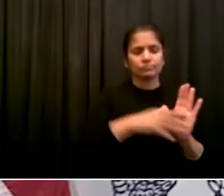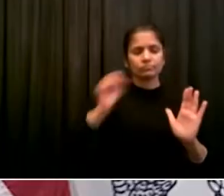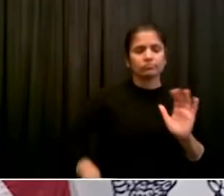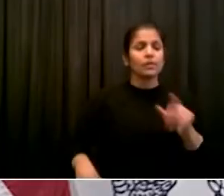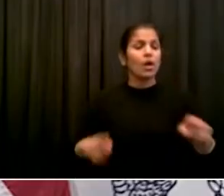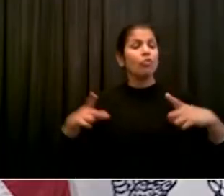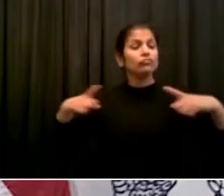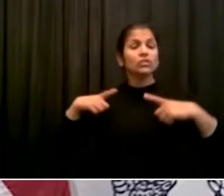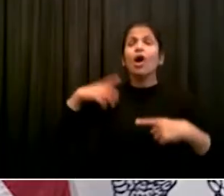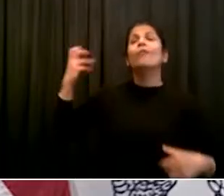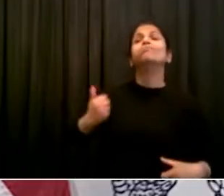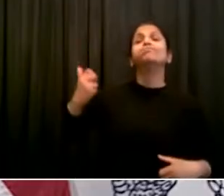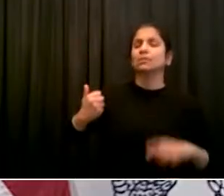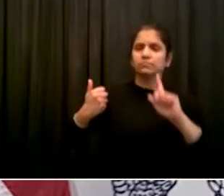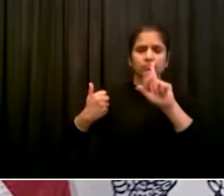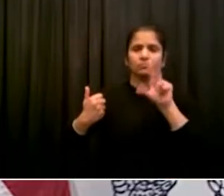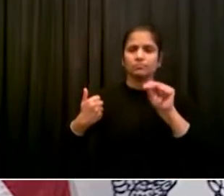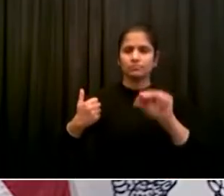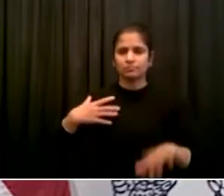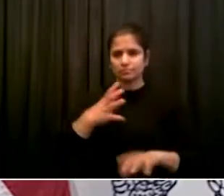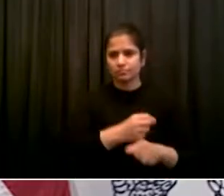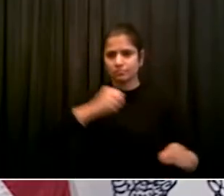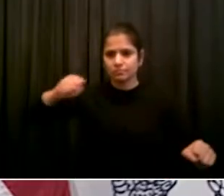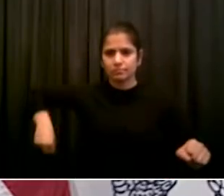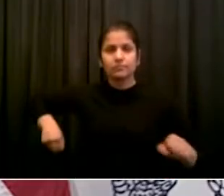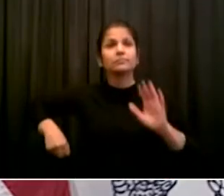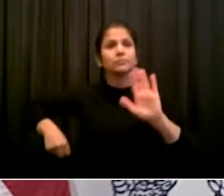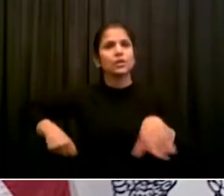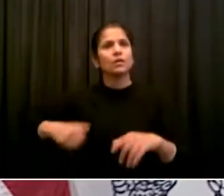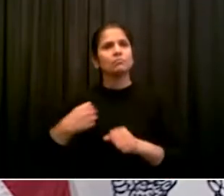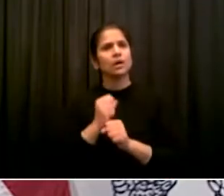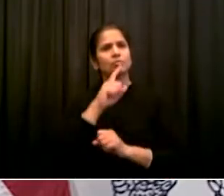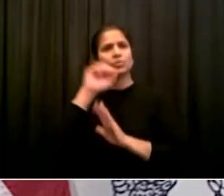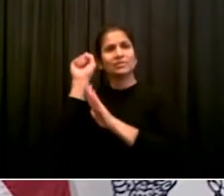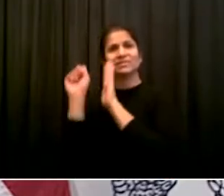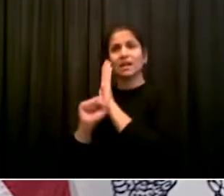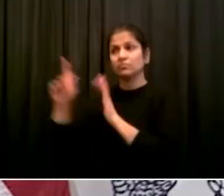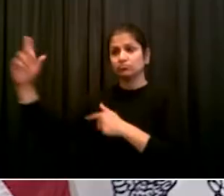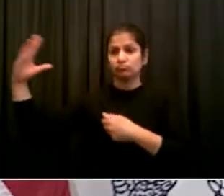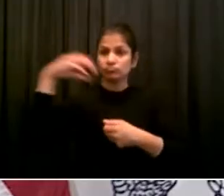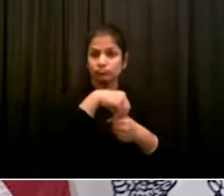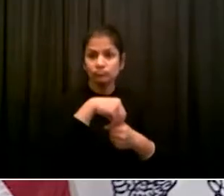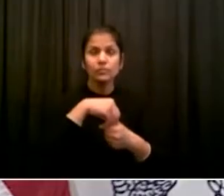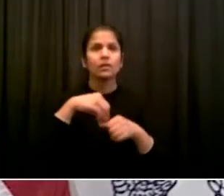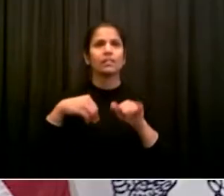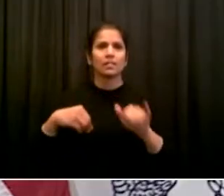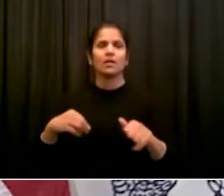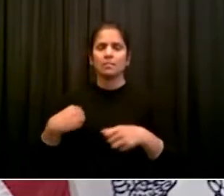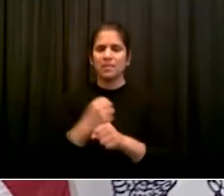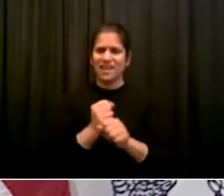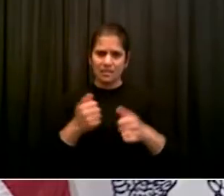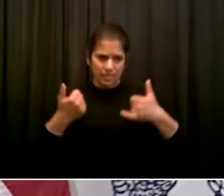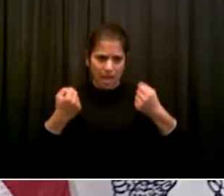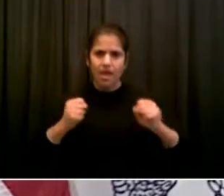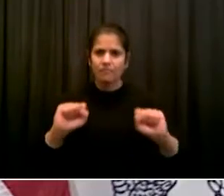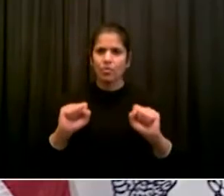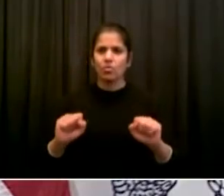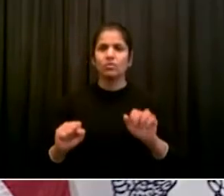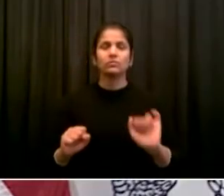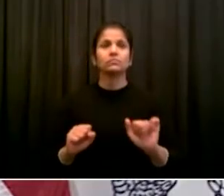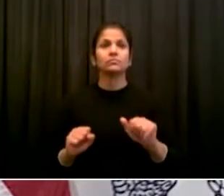law. The state will join us in this effort and pass a law that would allow for the forfeiting of pensions in those